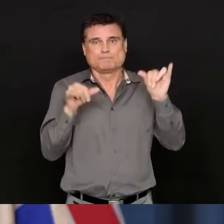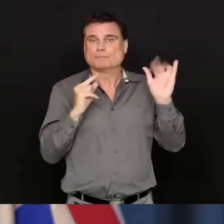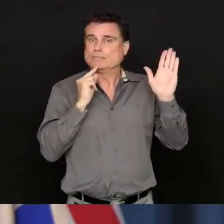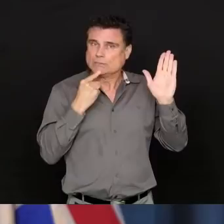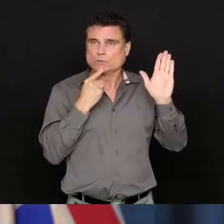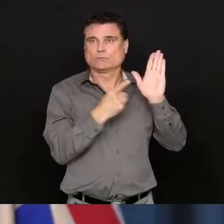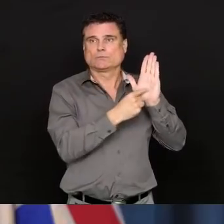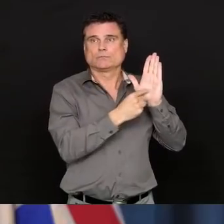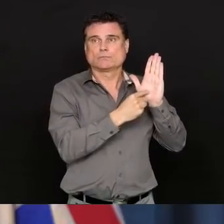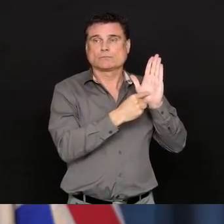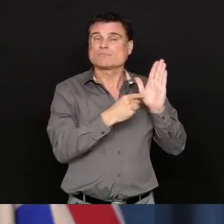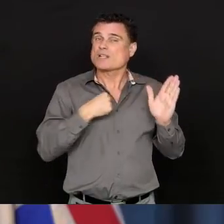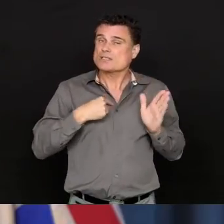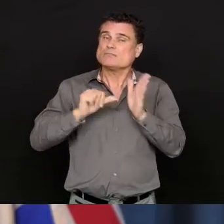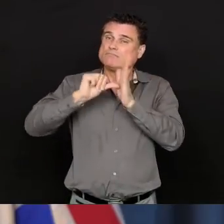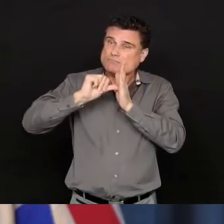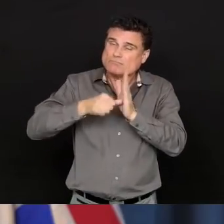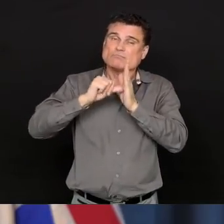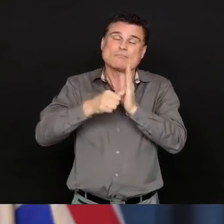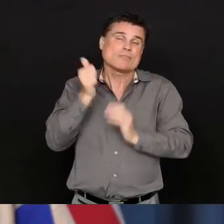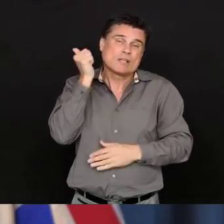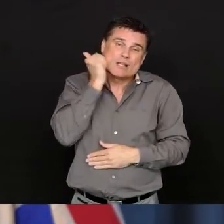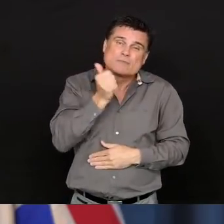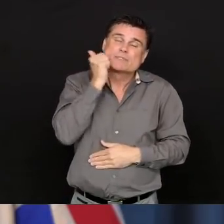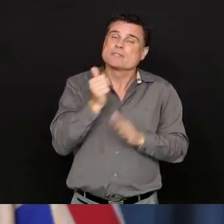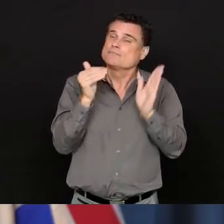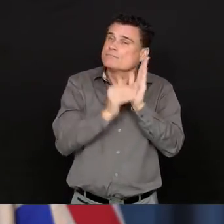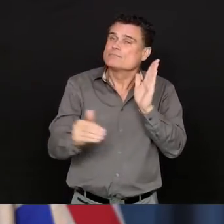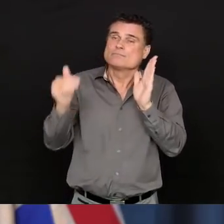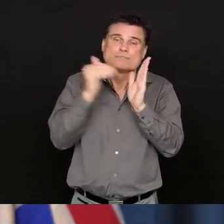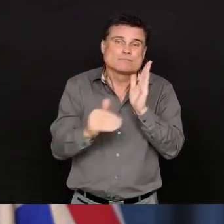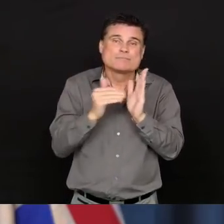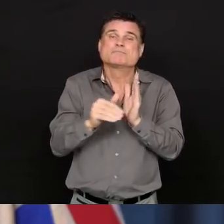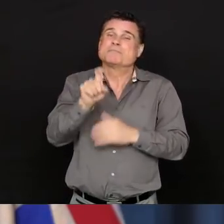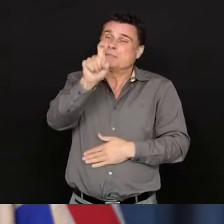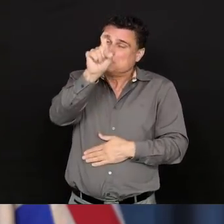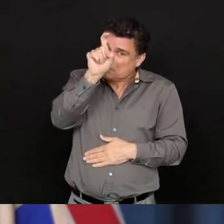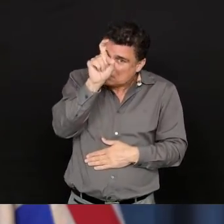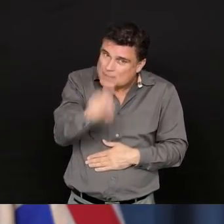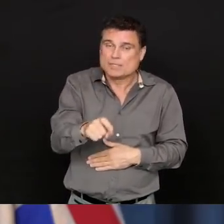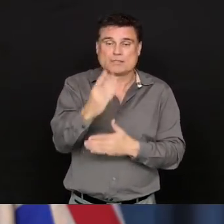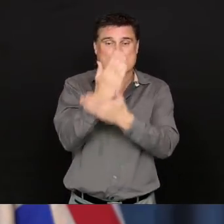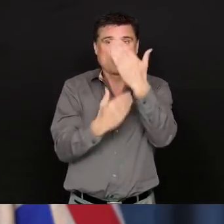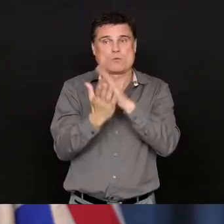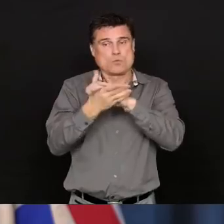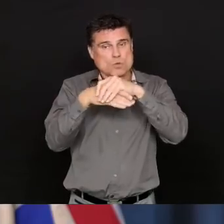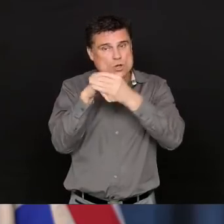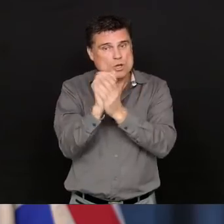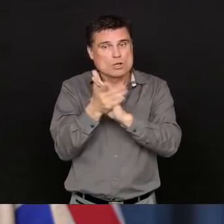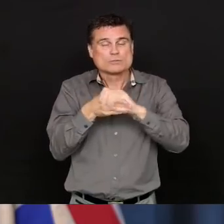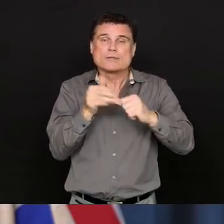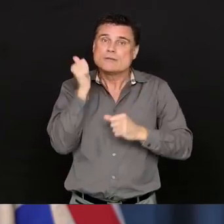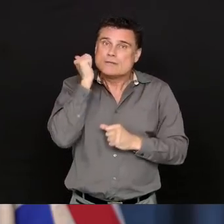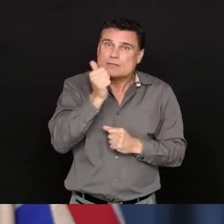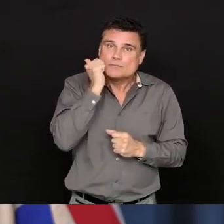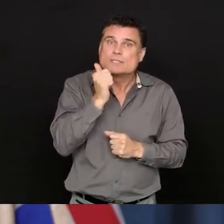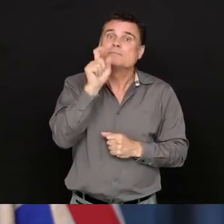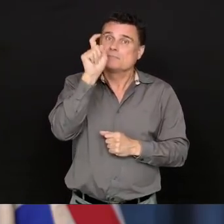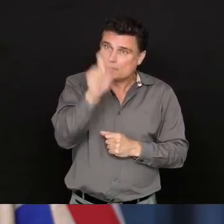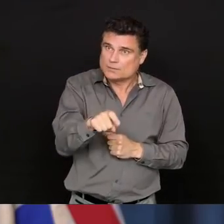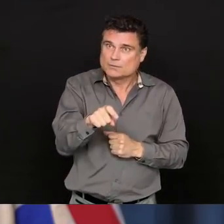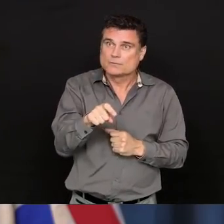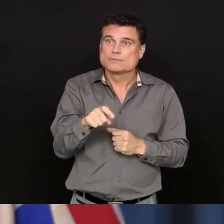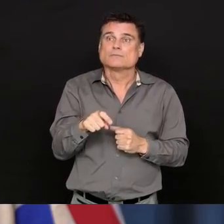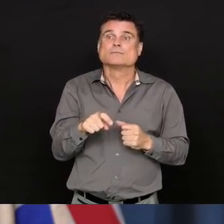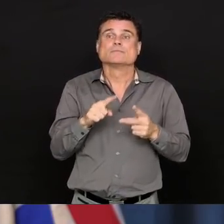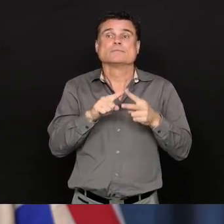time, washing our hands regularly, staying home as much as possible right now, if we can, staying